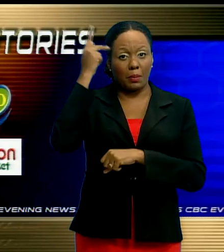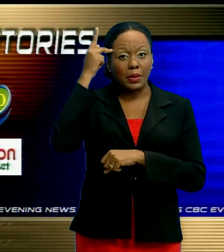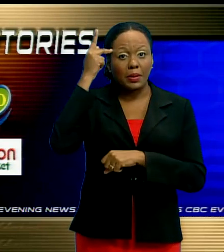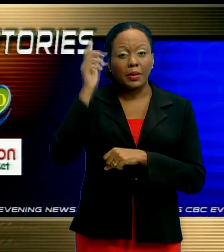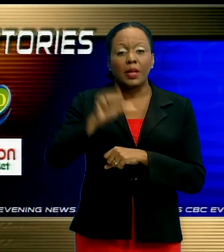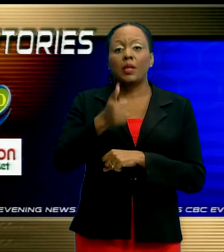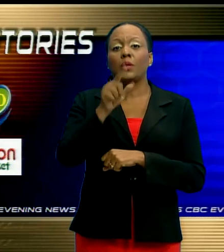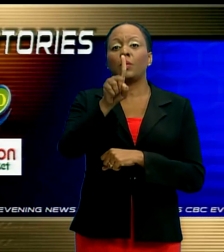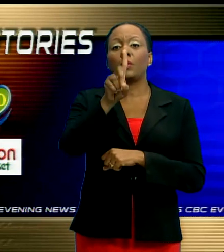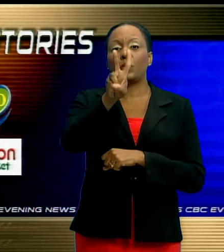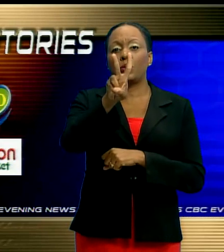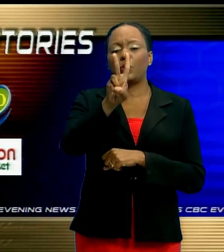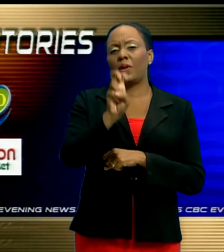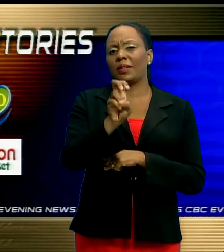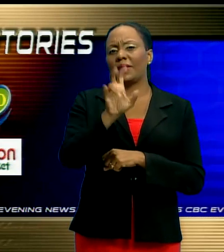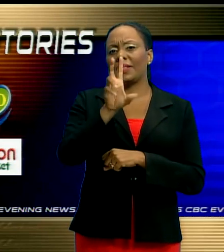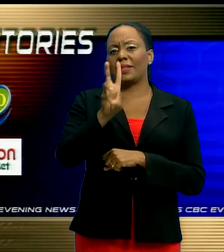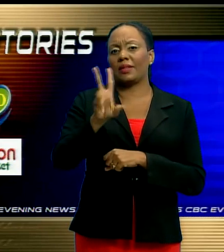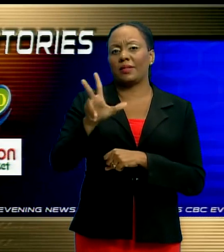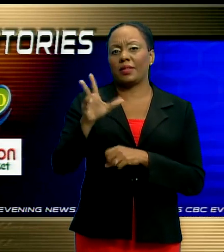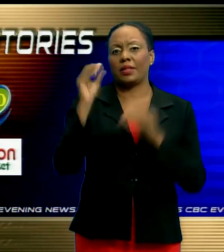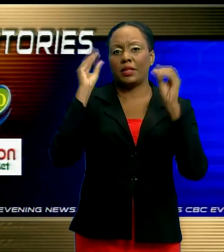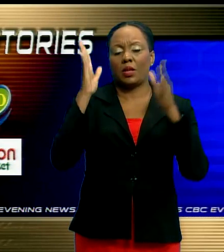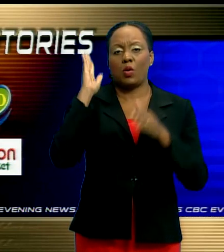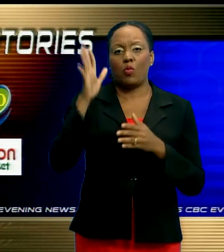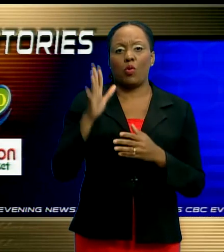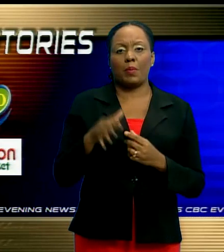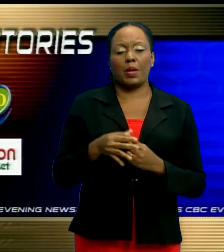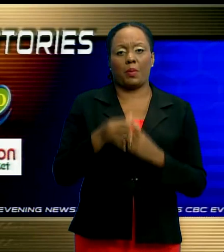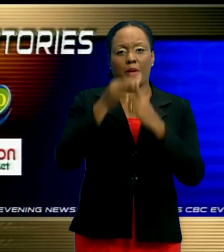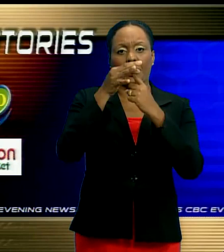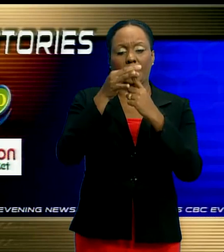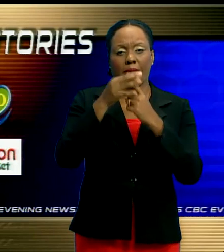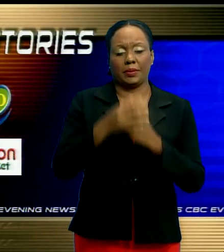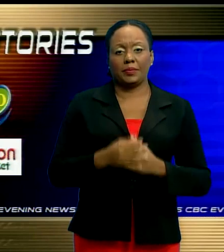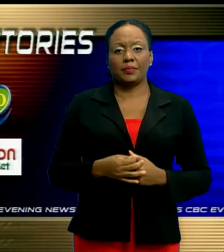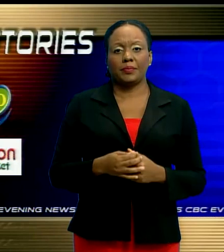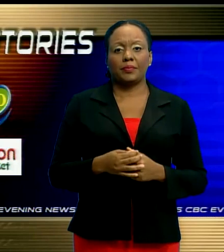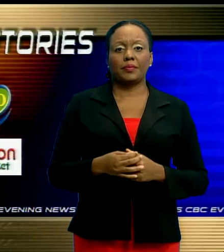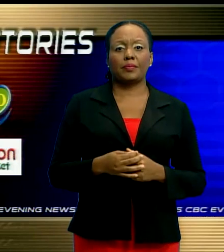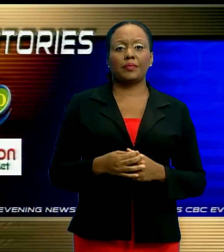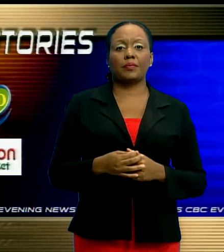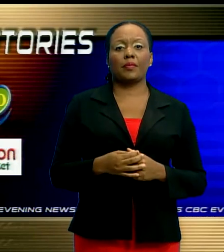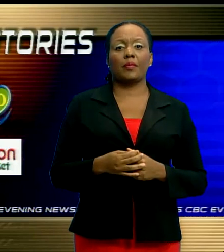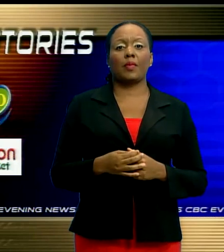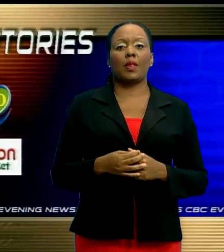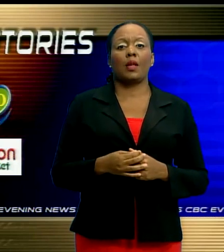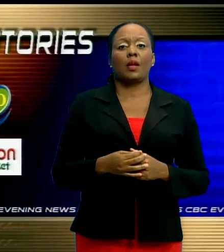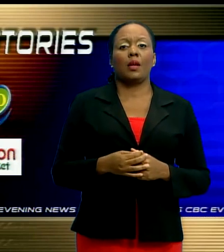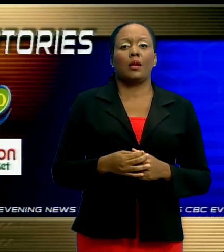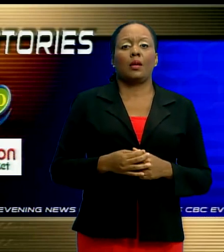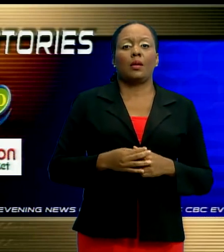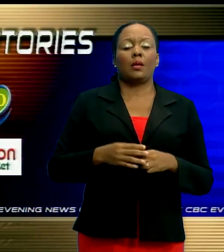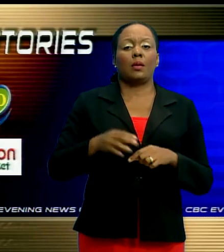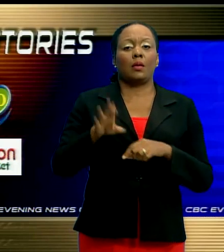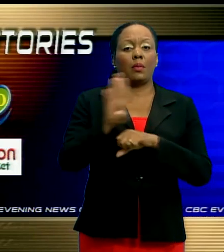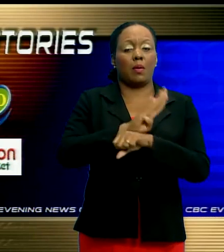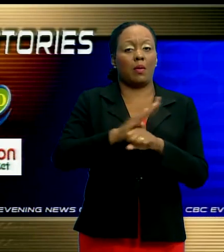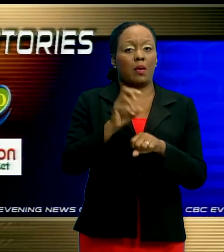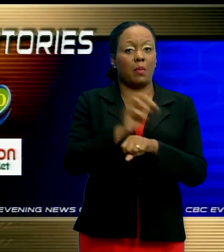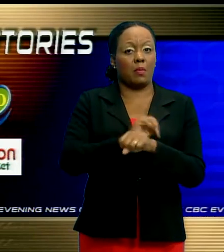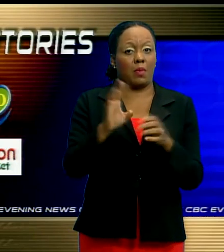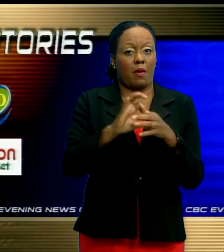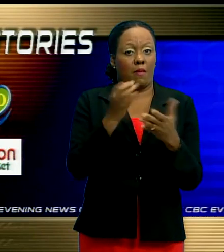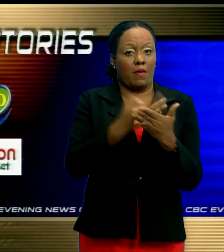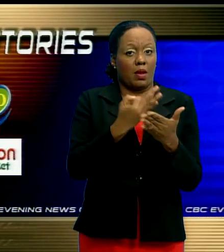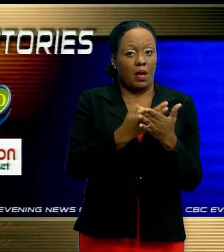another 263 teachers will be appointed. Well, there was consensus among Barbados Minister of Finance and